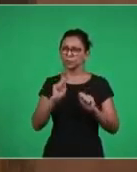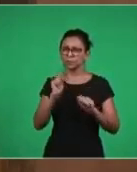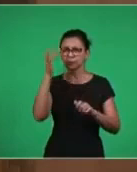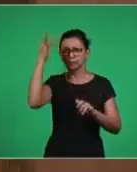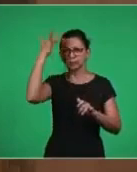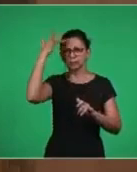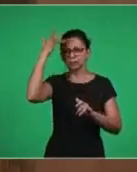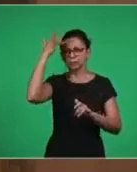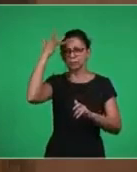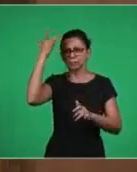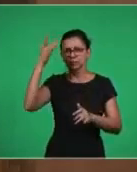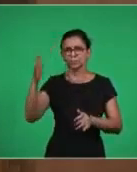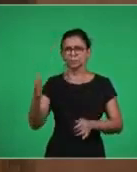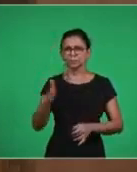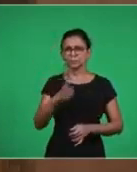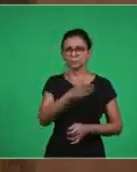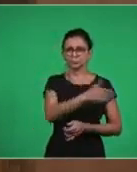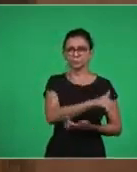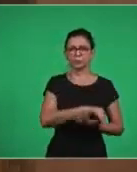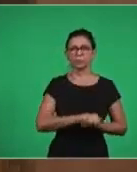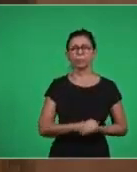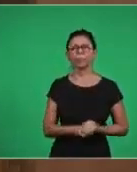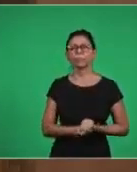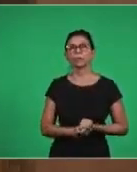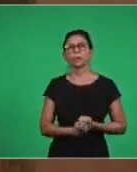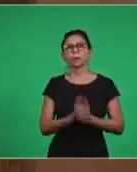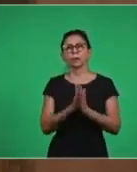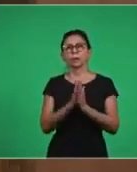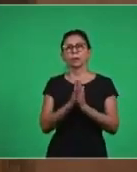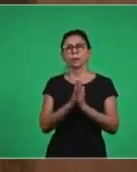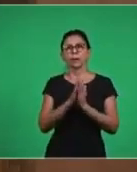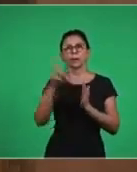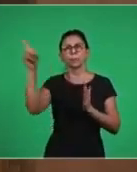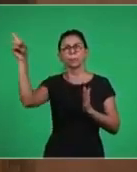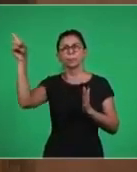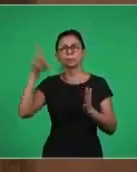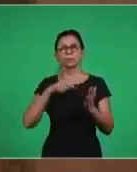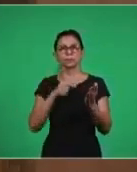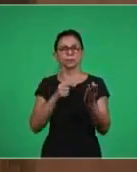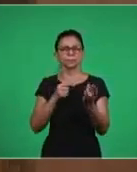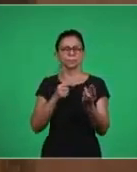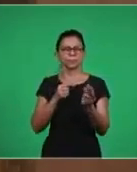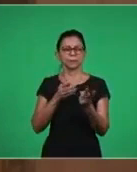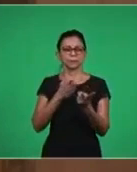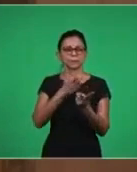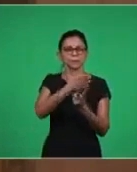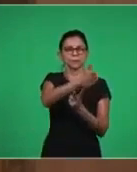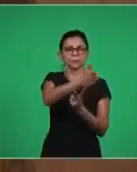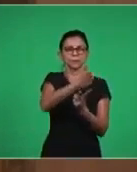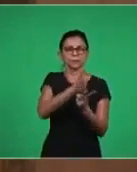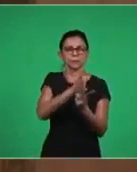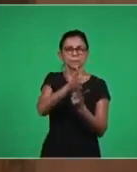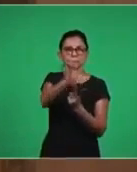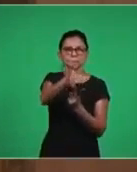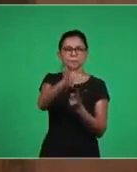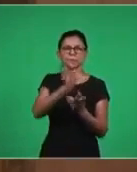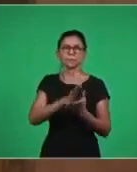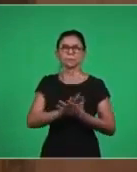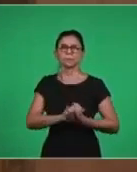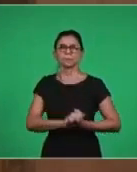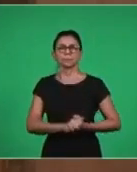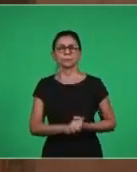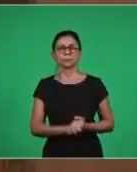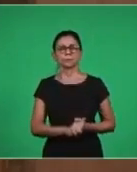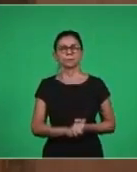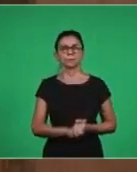this. The Word of the Lord has two main ways for you to point of views, for you to look at